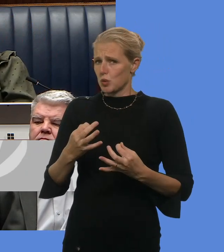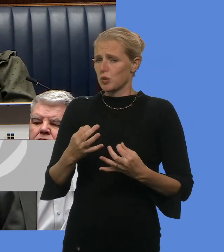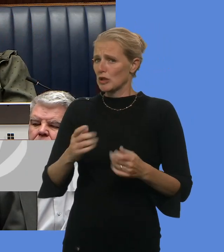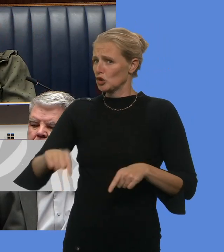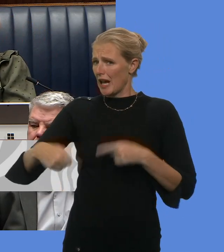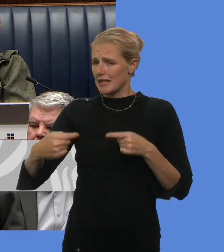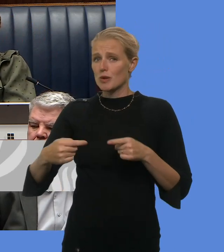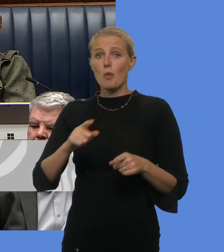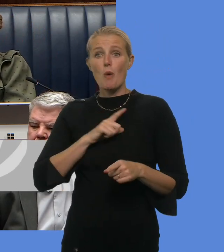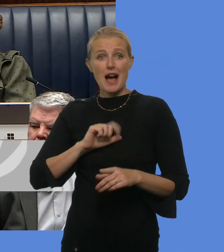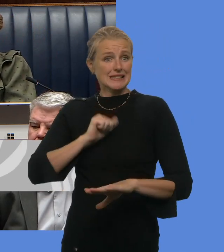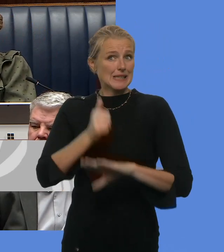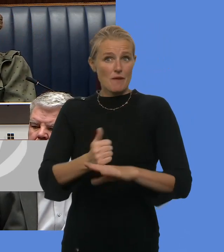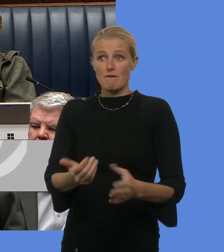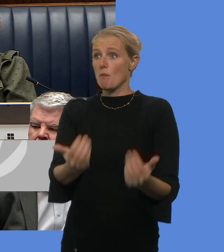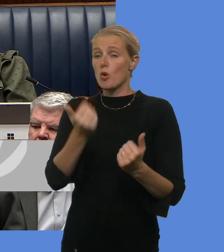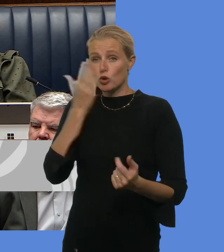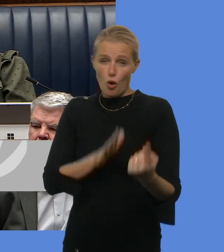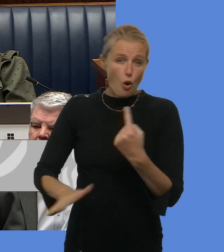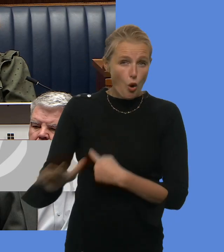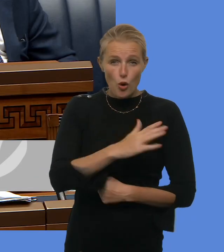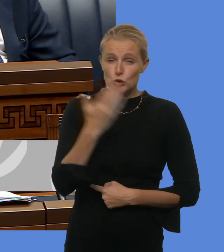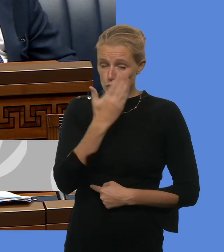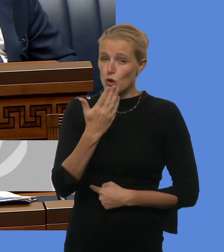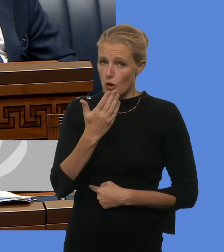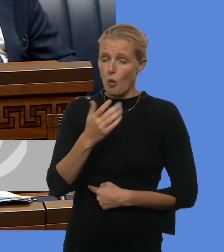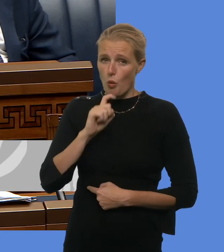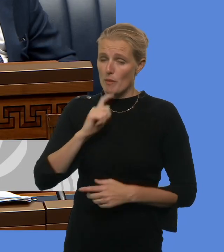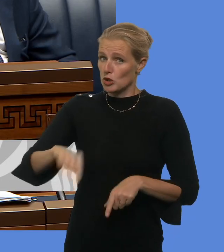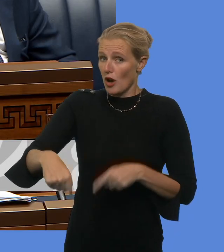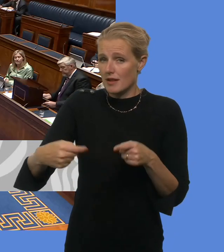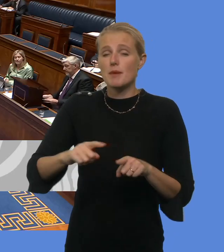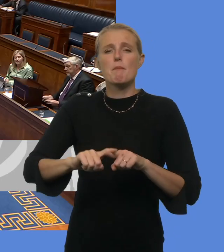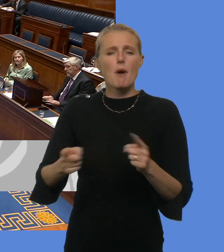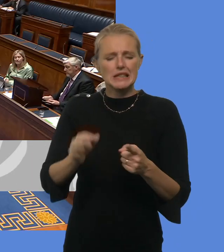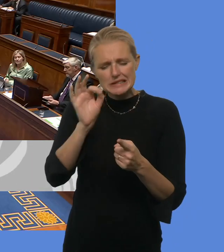the introduction of it, but the detail I leave to another time. Patsian.